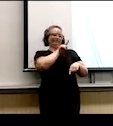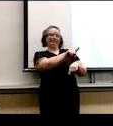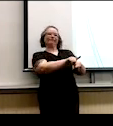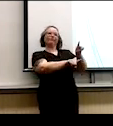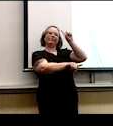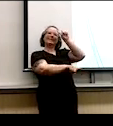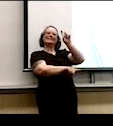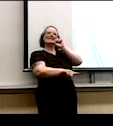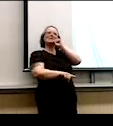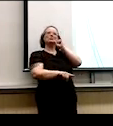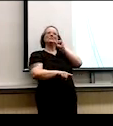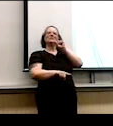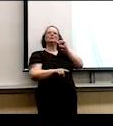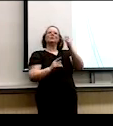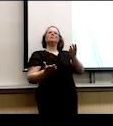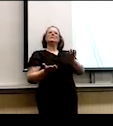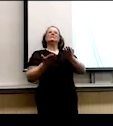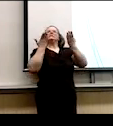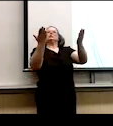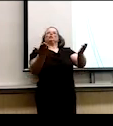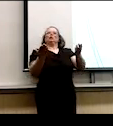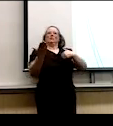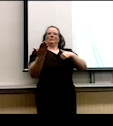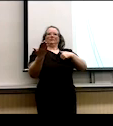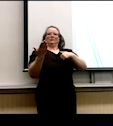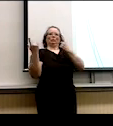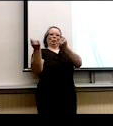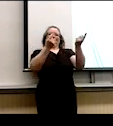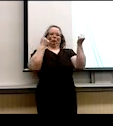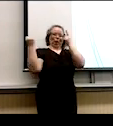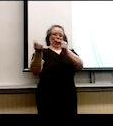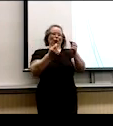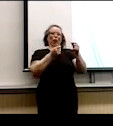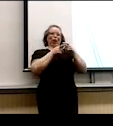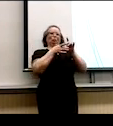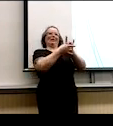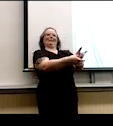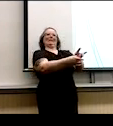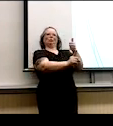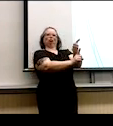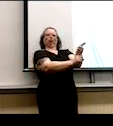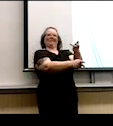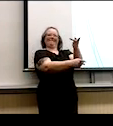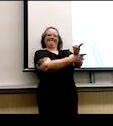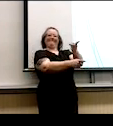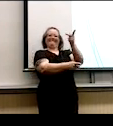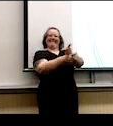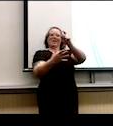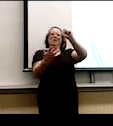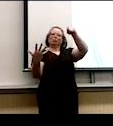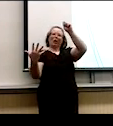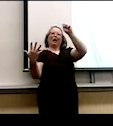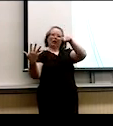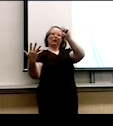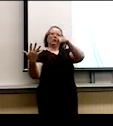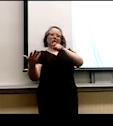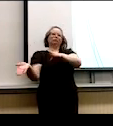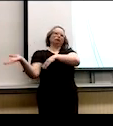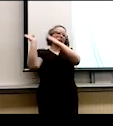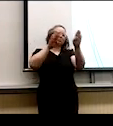checklist, which gets at a variety of functional activities of basic self-care. It gets at certain behaviors of